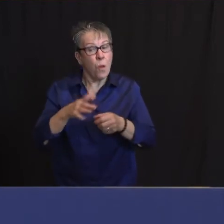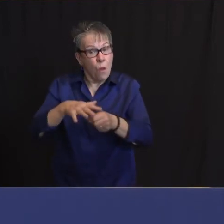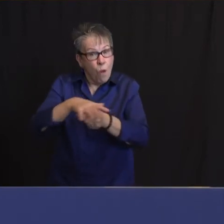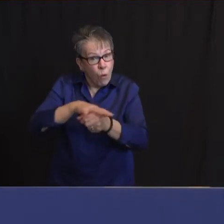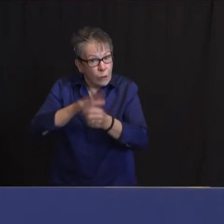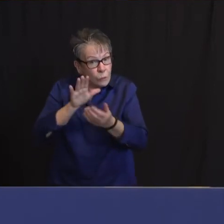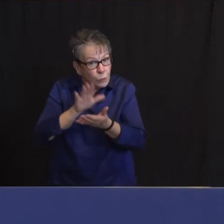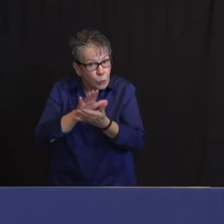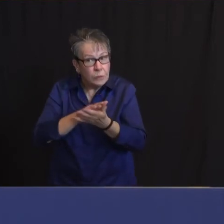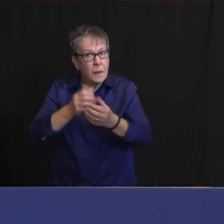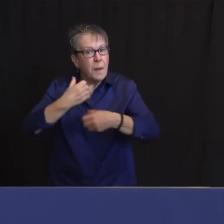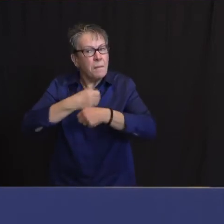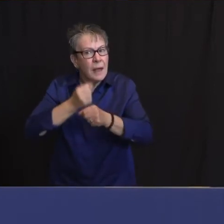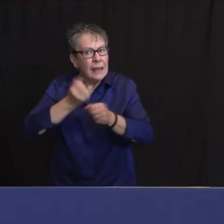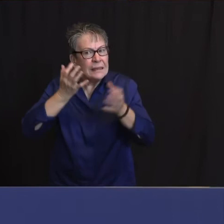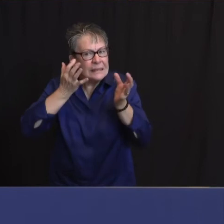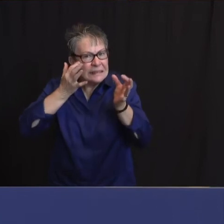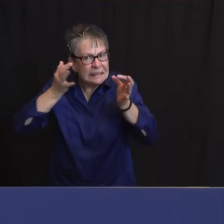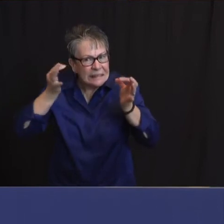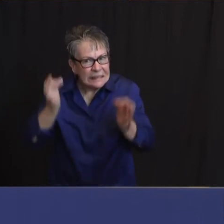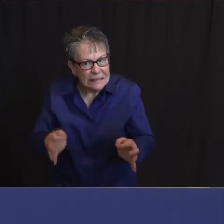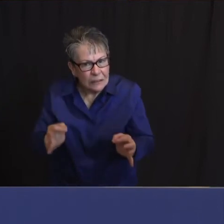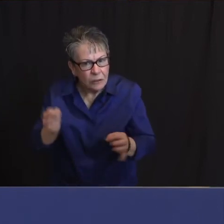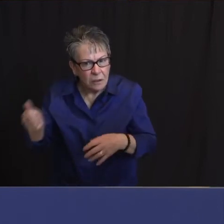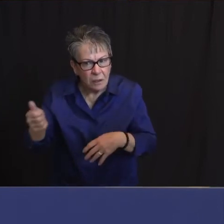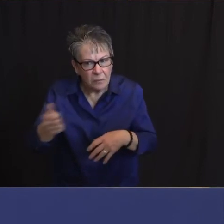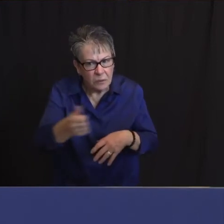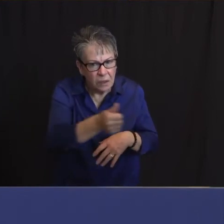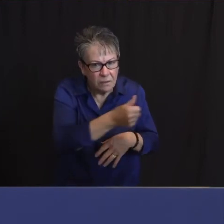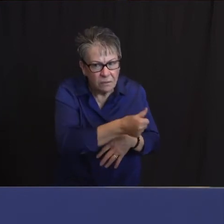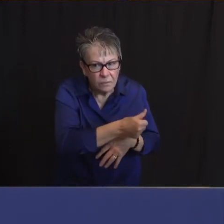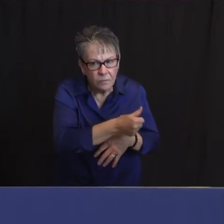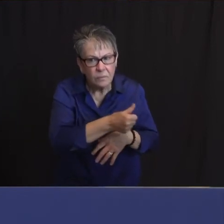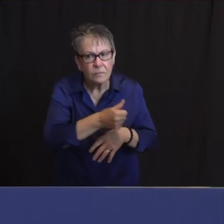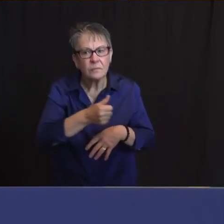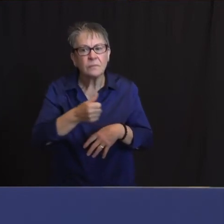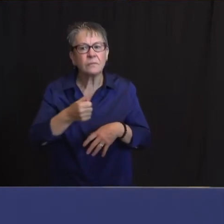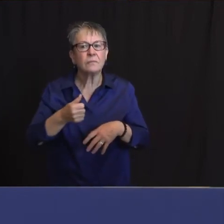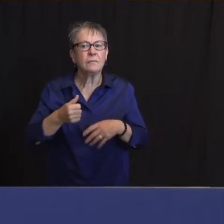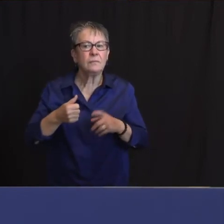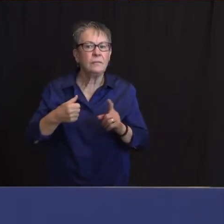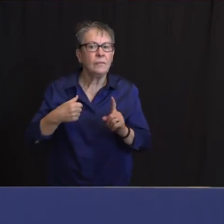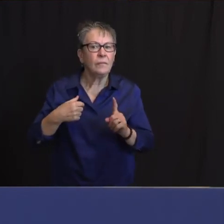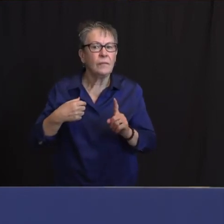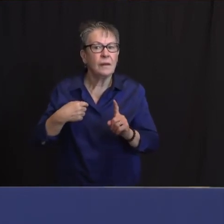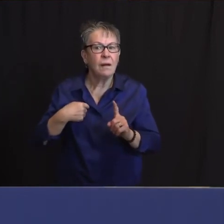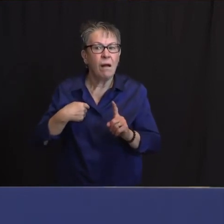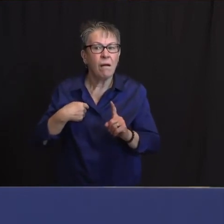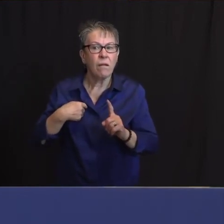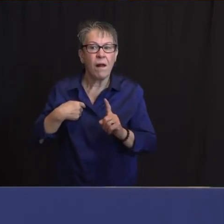It feels like the numbers, again with the footnote of the second variant, which we're watching carefully, appear to be beginning to go in the